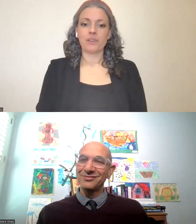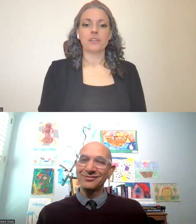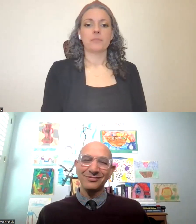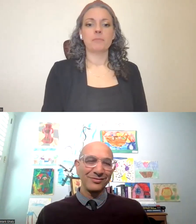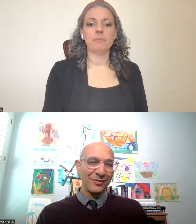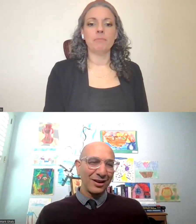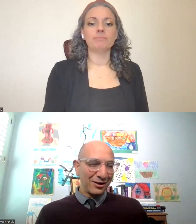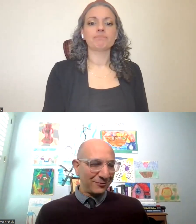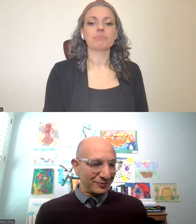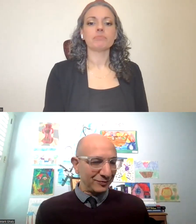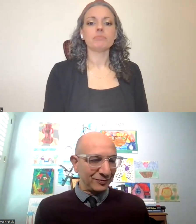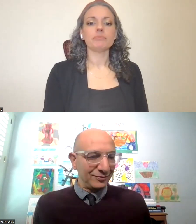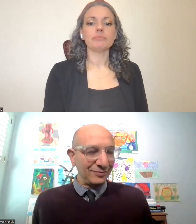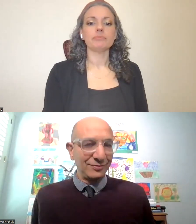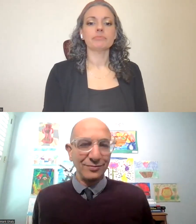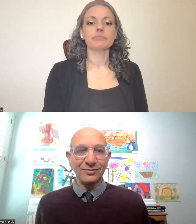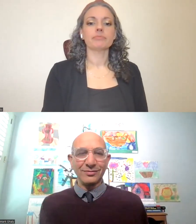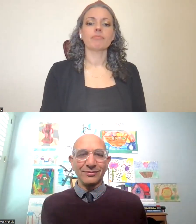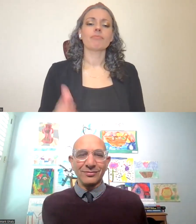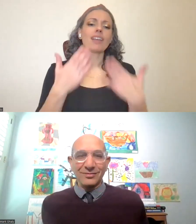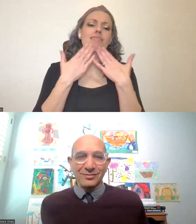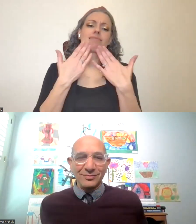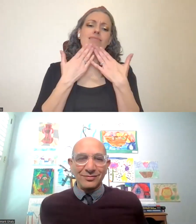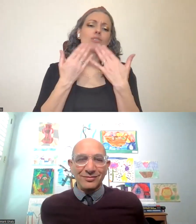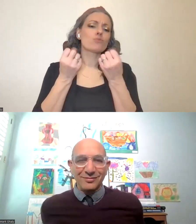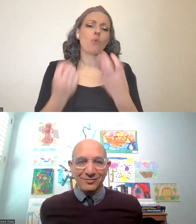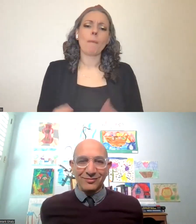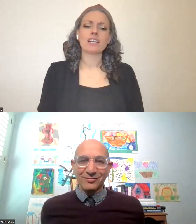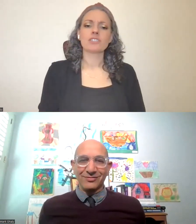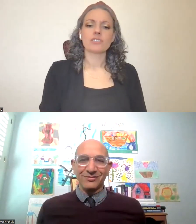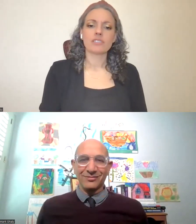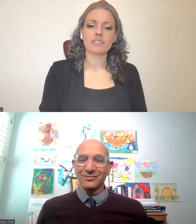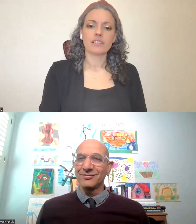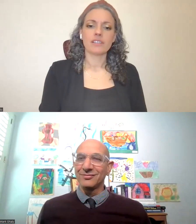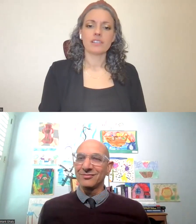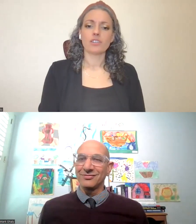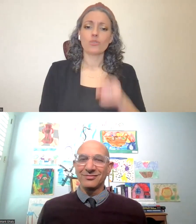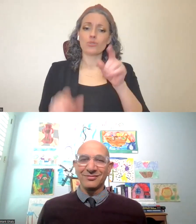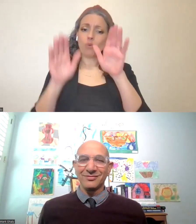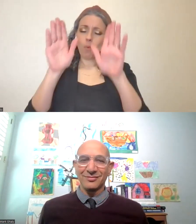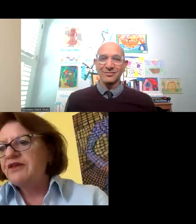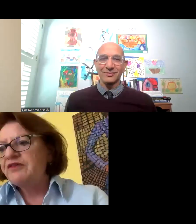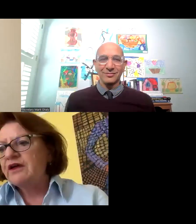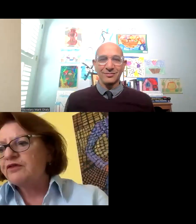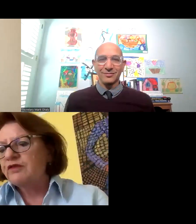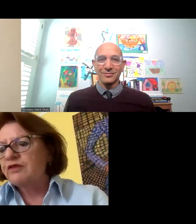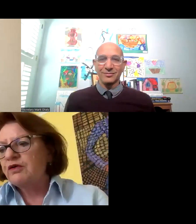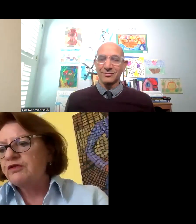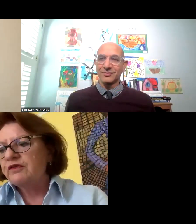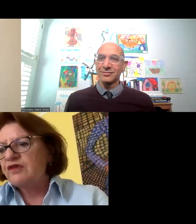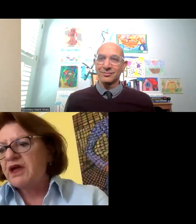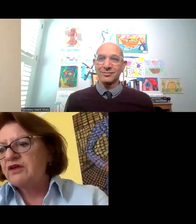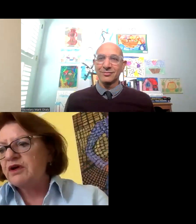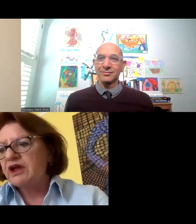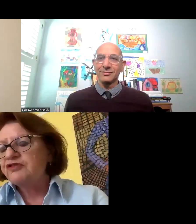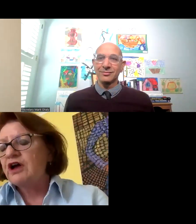Well, thank you so much, Dr. Galley. You have been an incredible partner and always answer the phone during